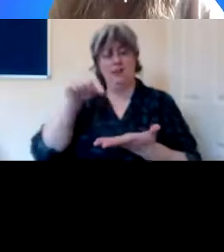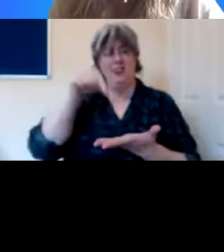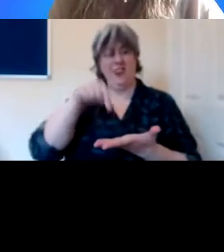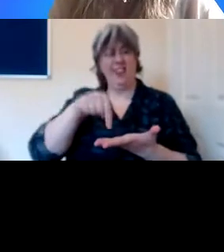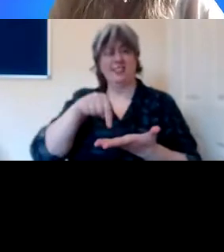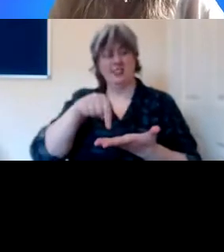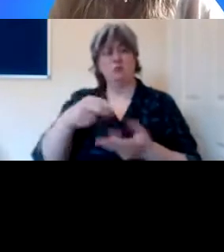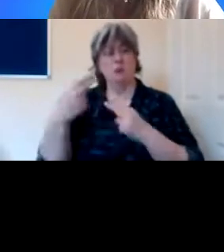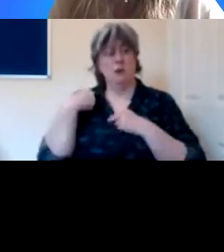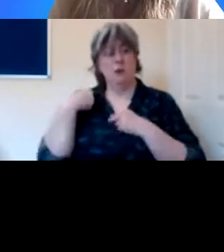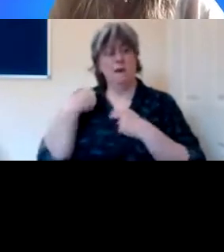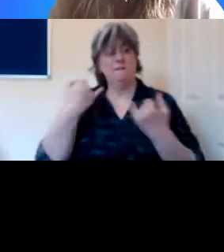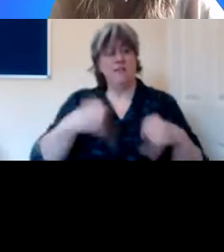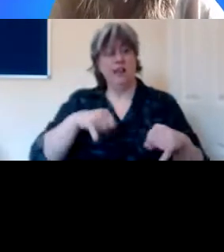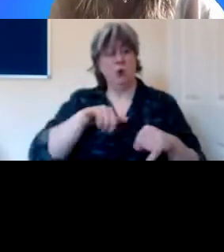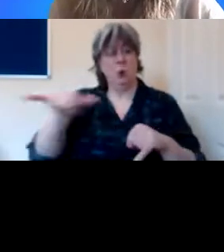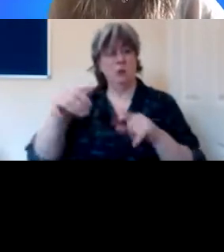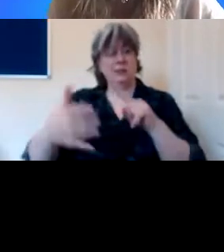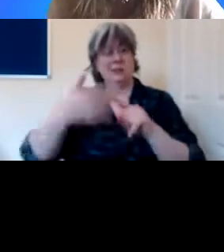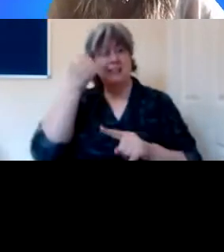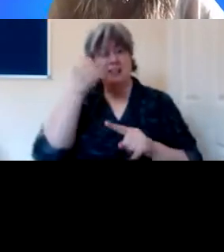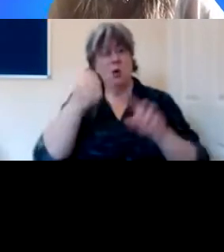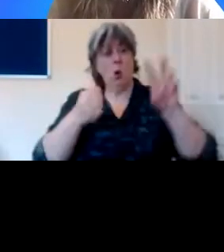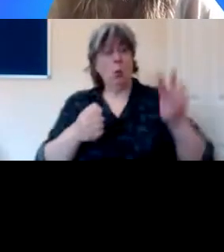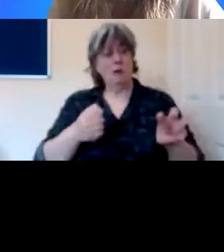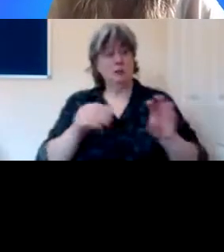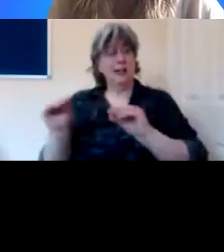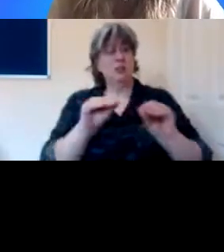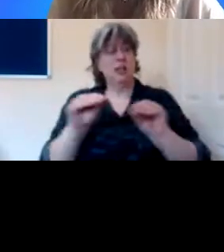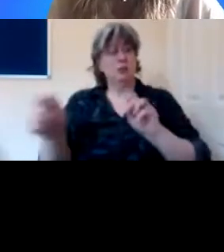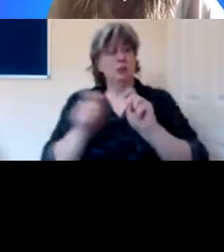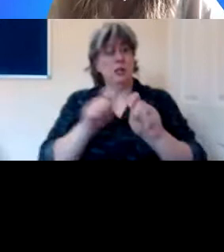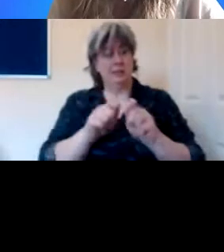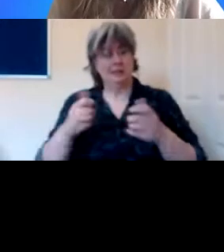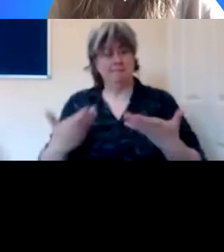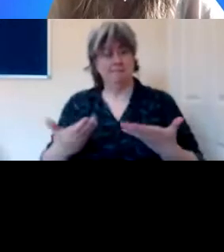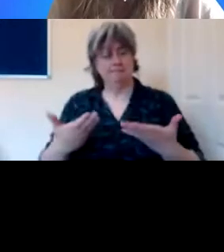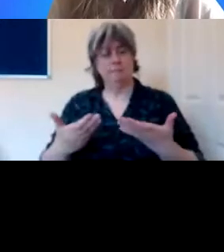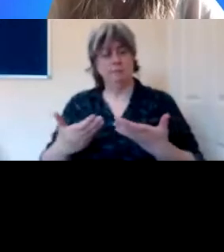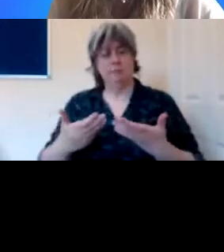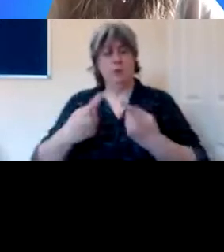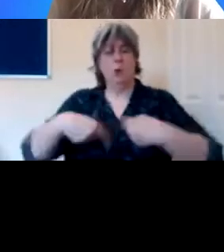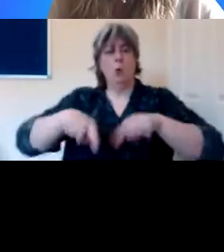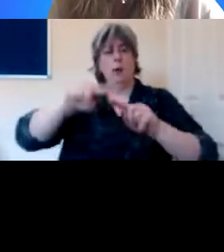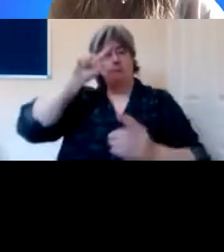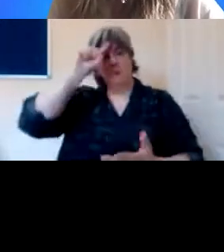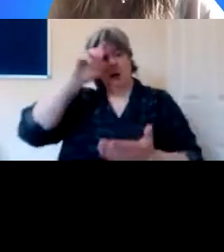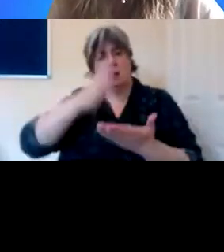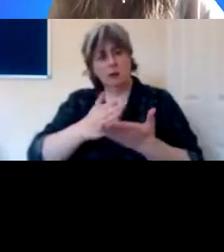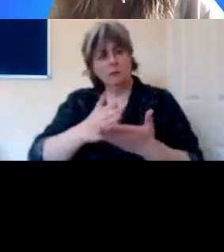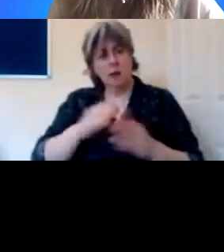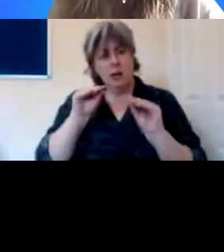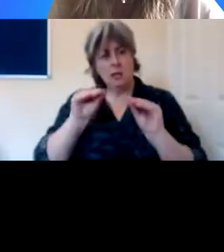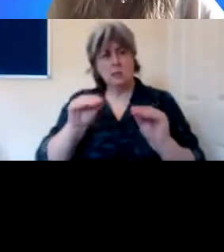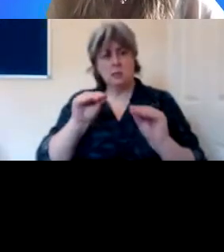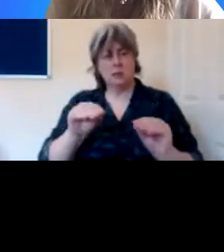of many of the changes taking place in education in Wales at this time. We believe that education must be a high priority for